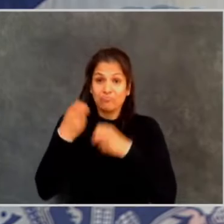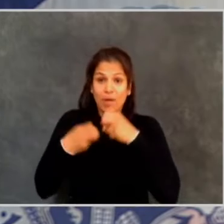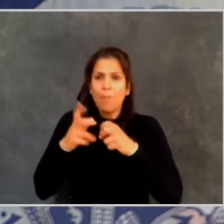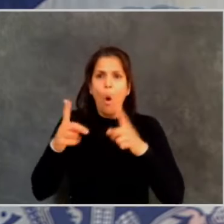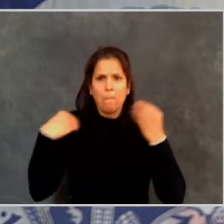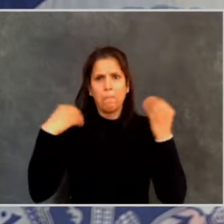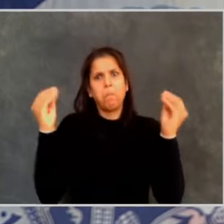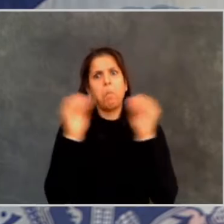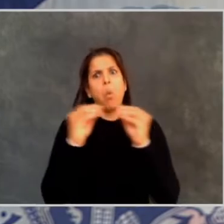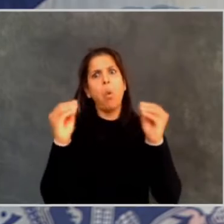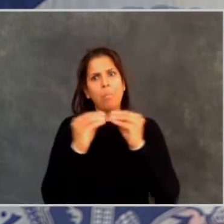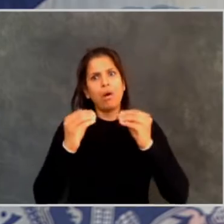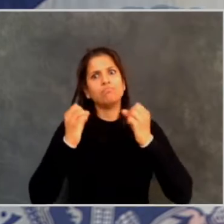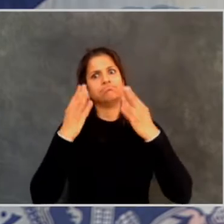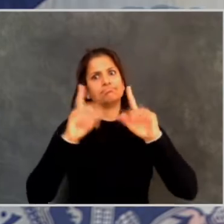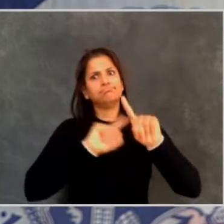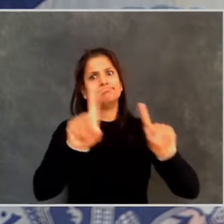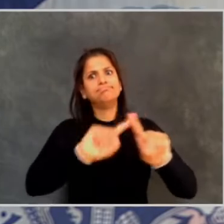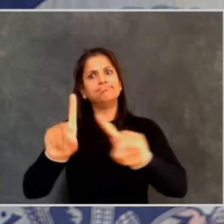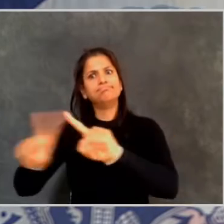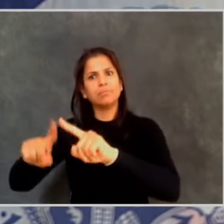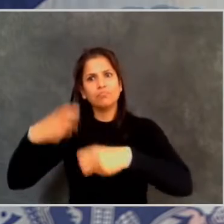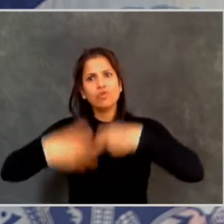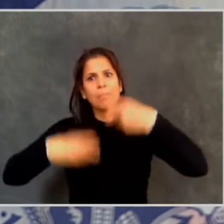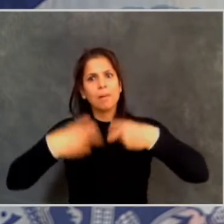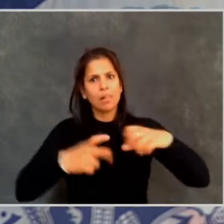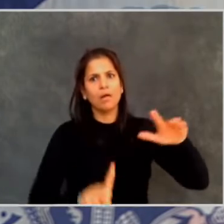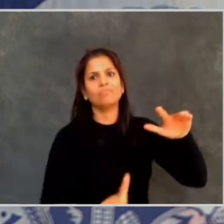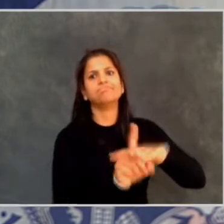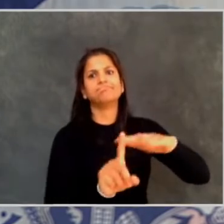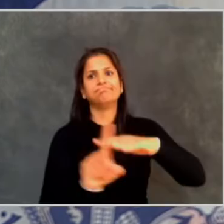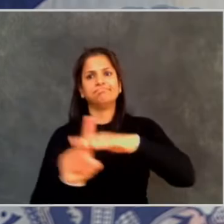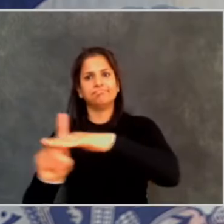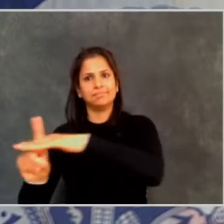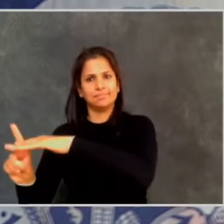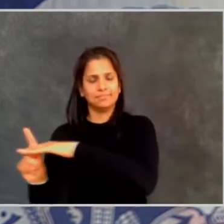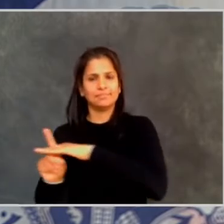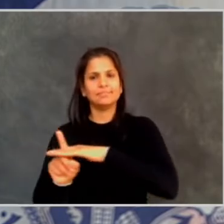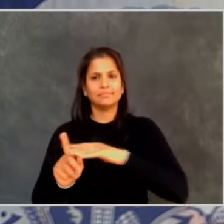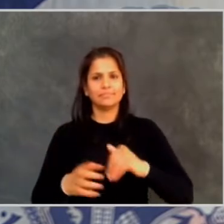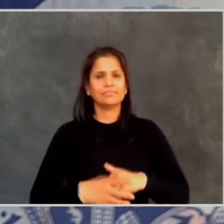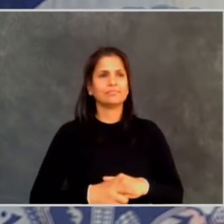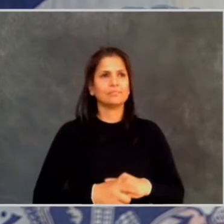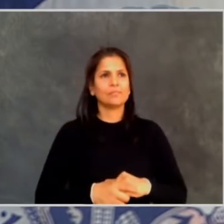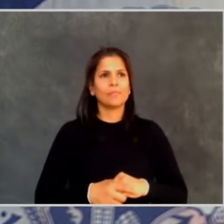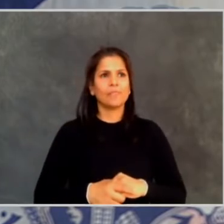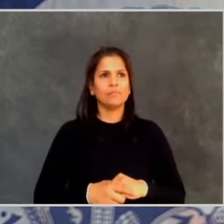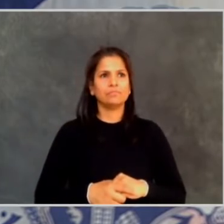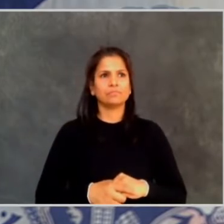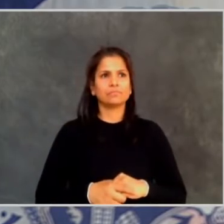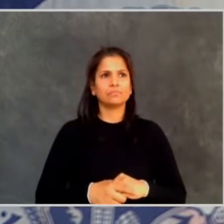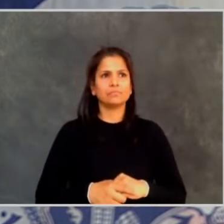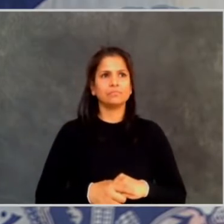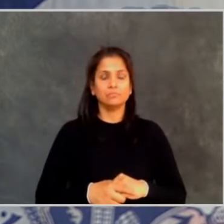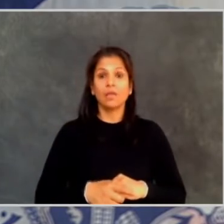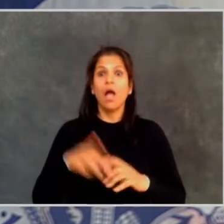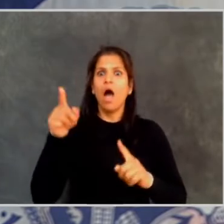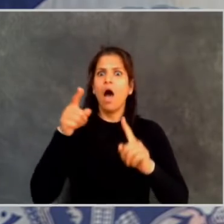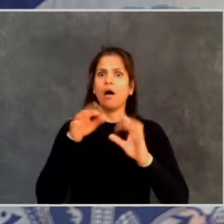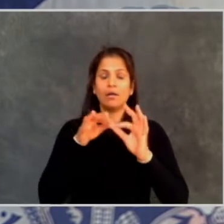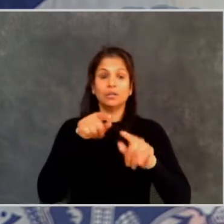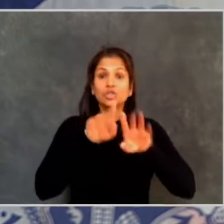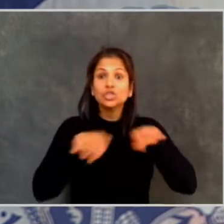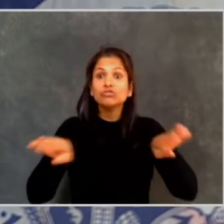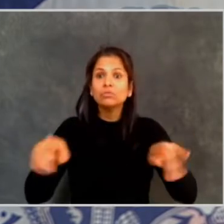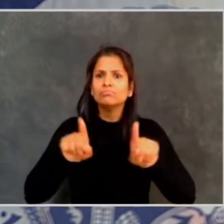So, and we see all that interconnects with education, all the pieces come together. So from the beginning, what we've tried to do is